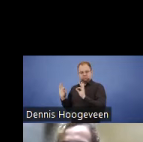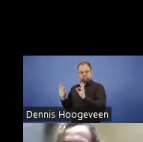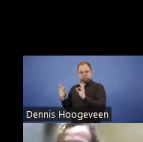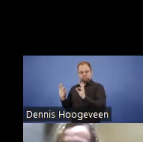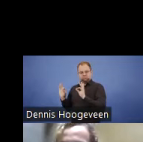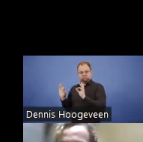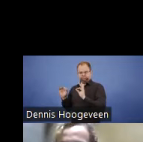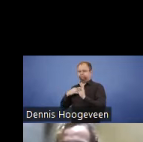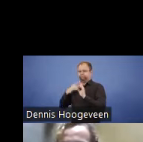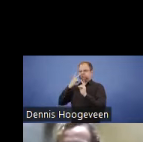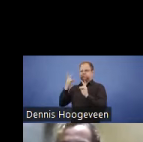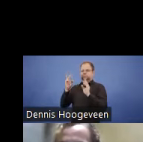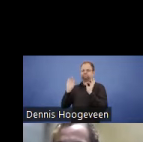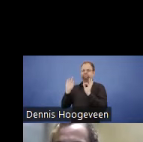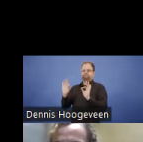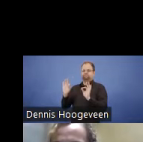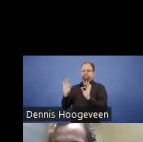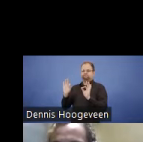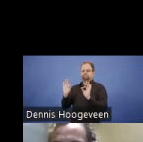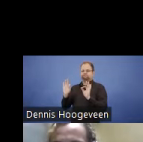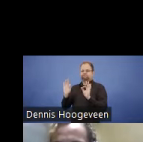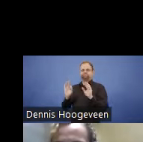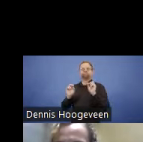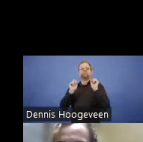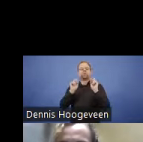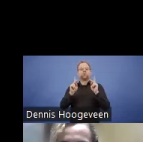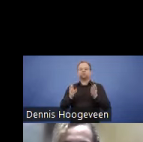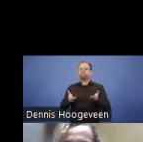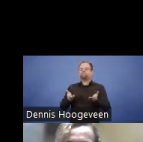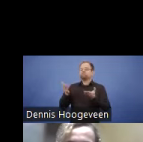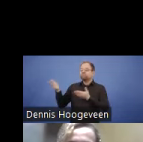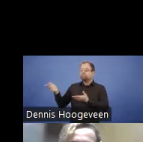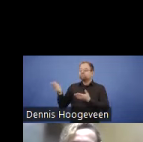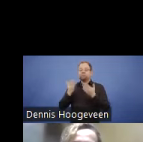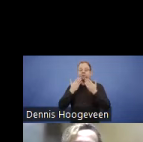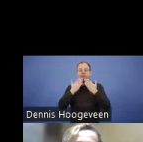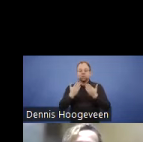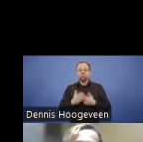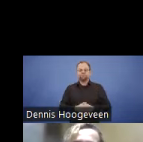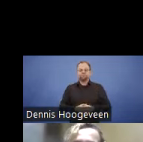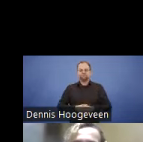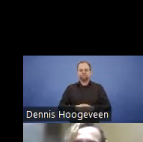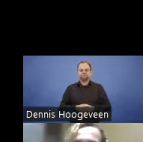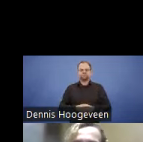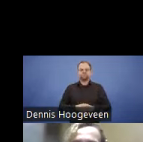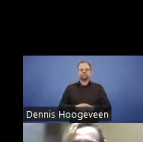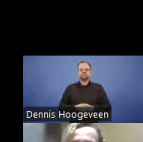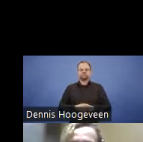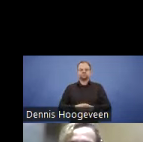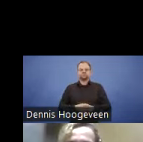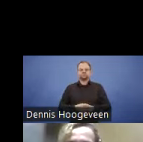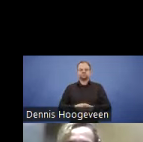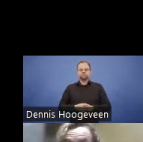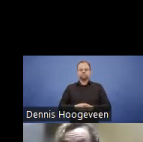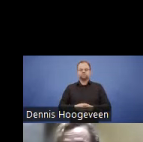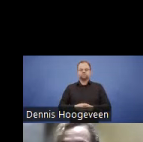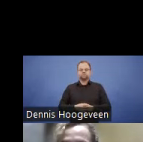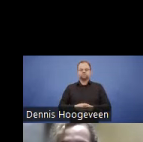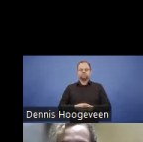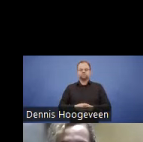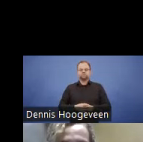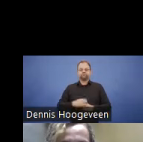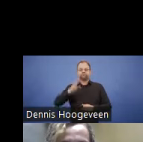So hello, everybody. Good afternoon or good morning, depending where you are. I'll be, so my